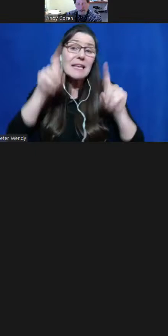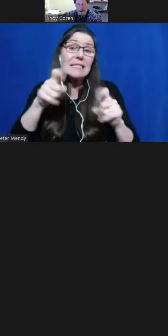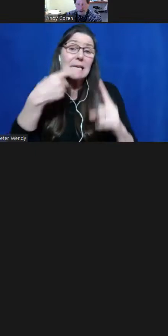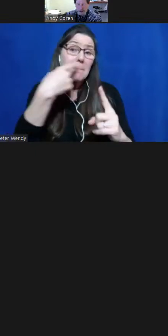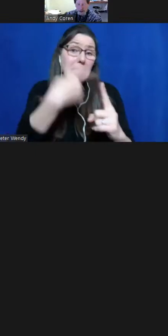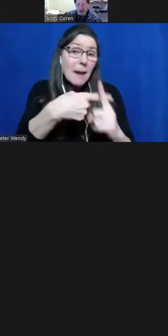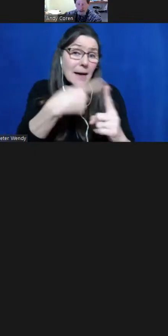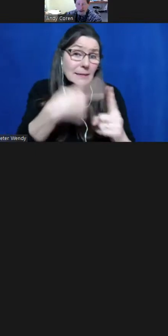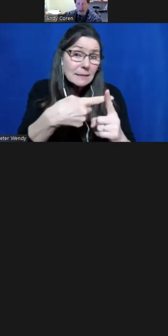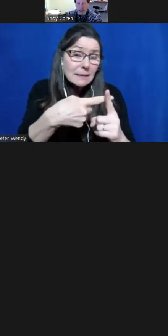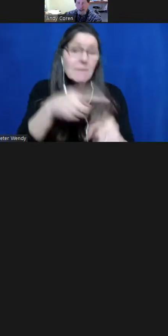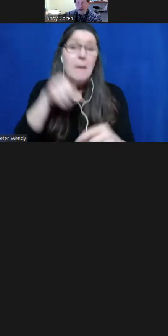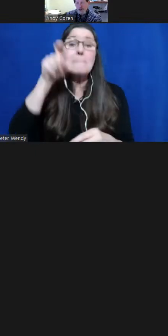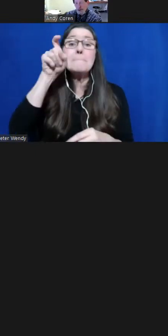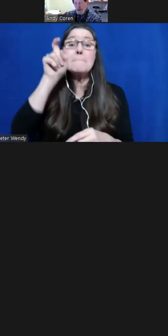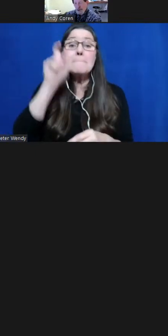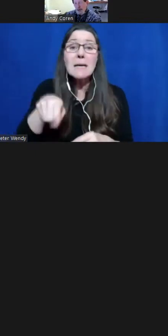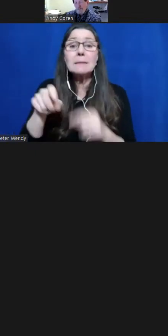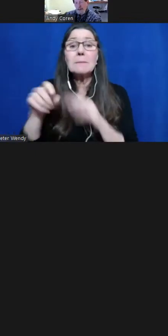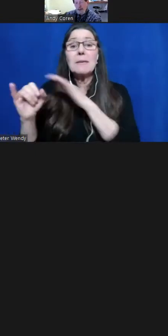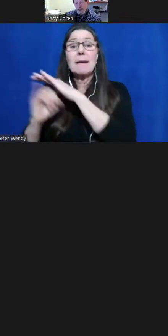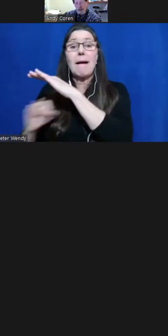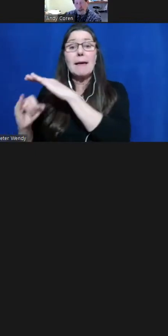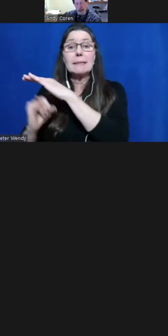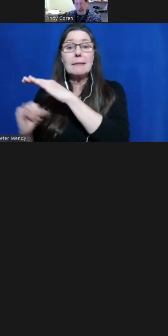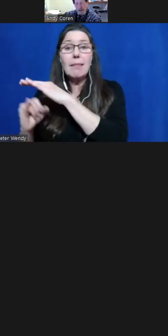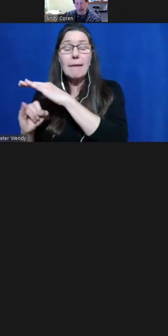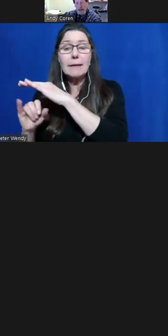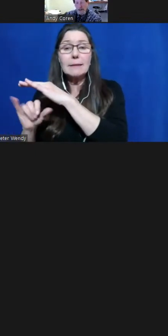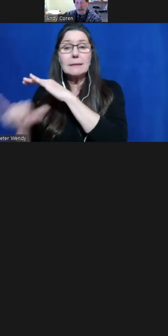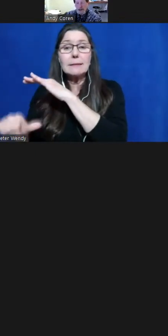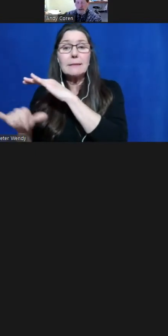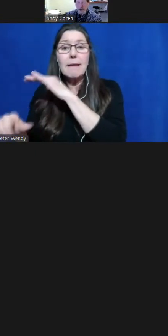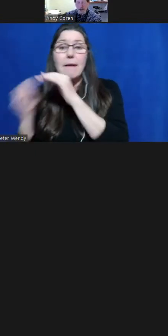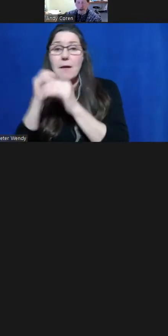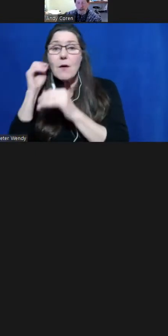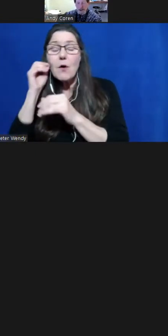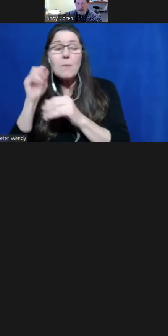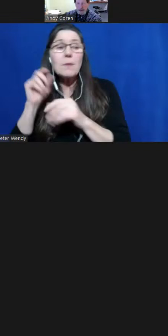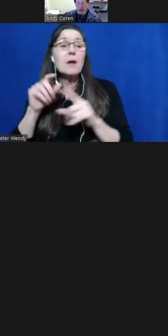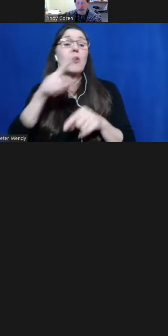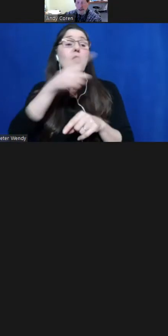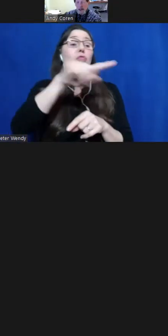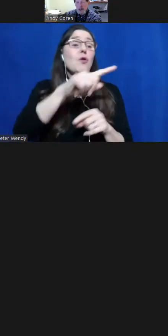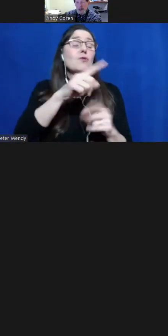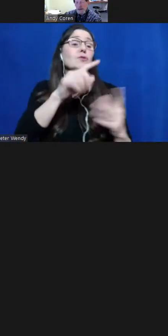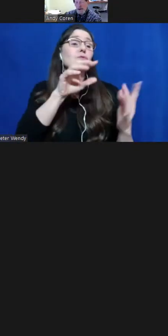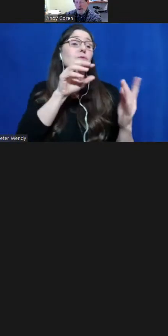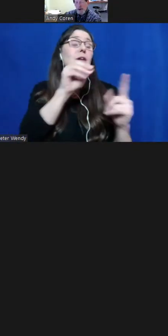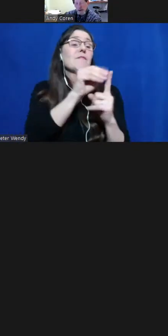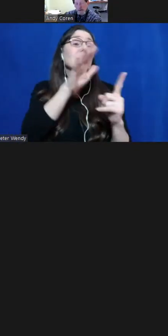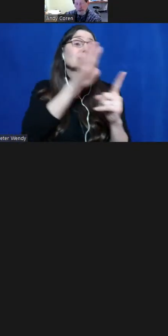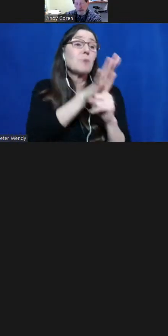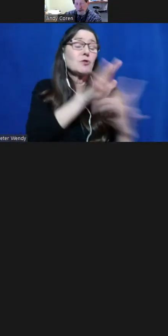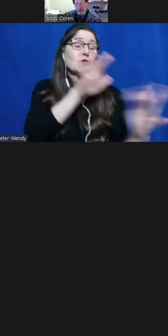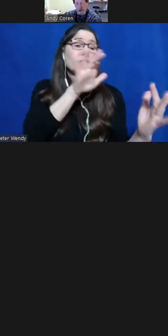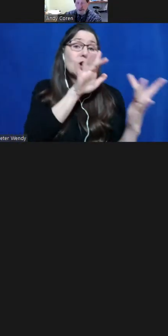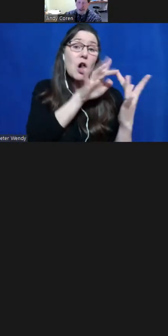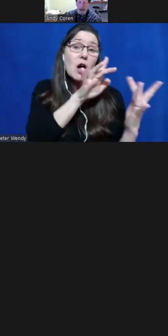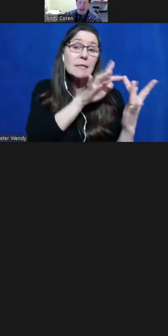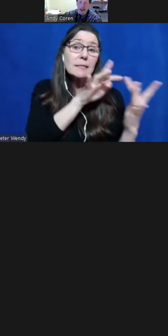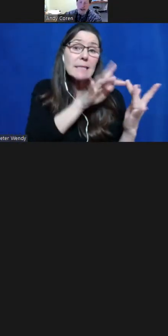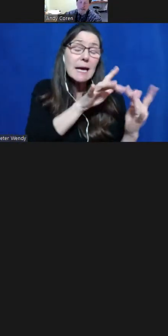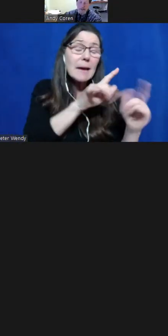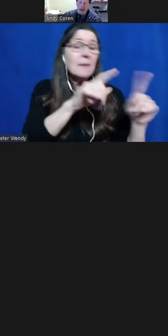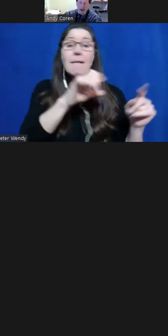be isolated. It's those who have been in close contact, that's called quarantine. Okay. And all of those